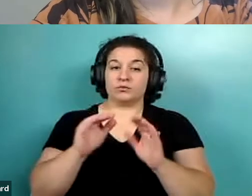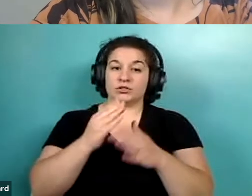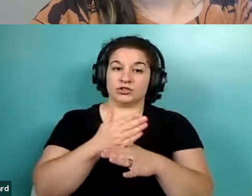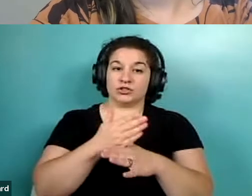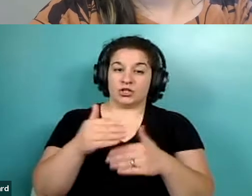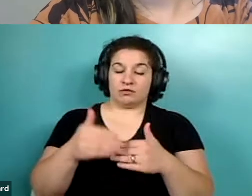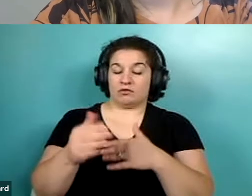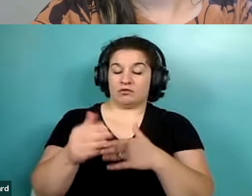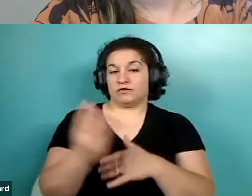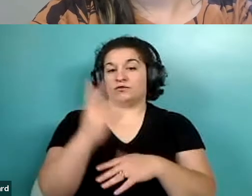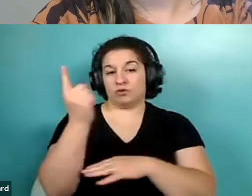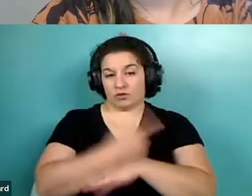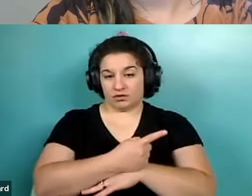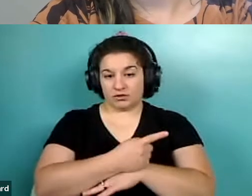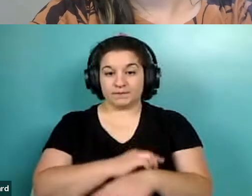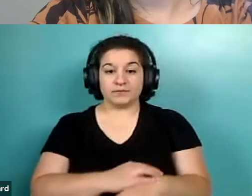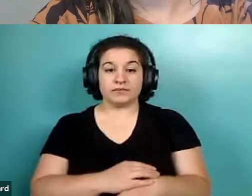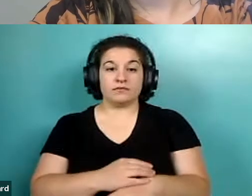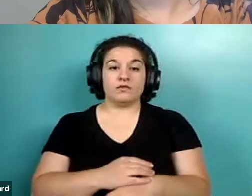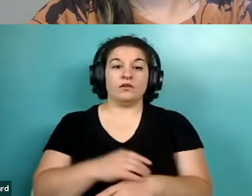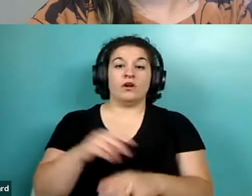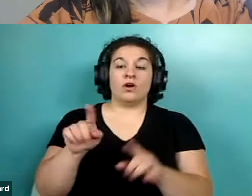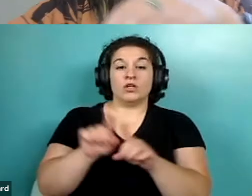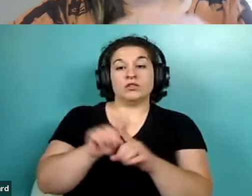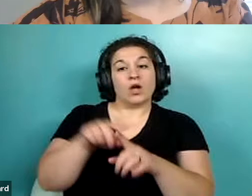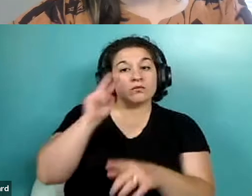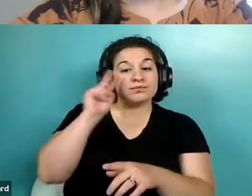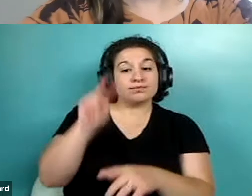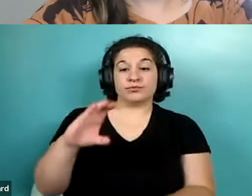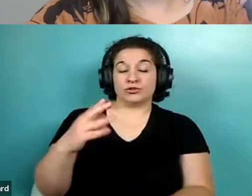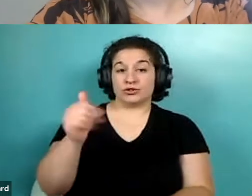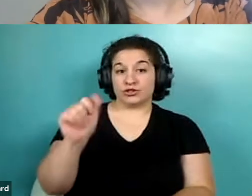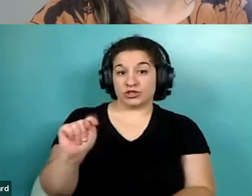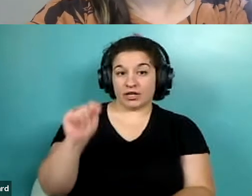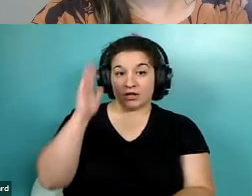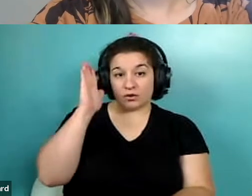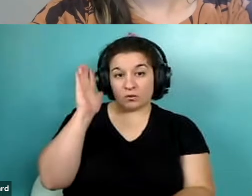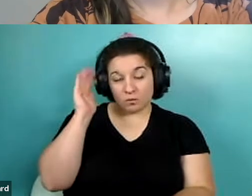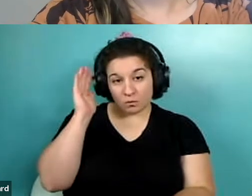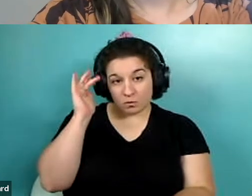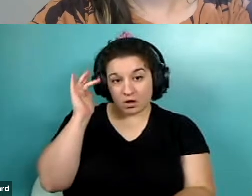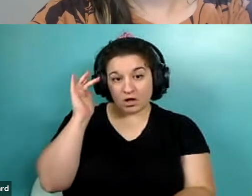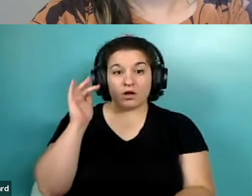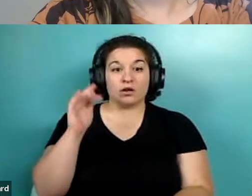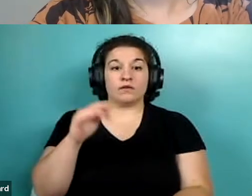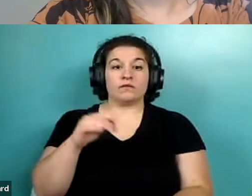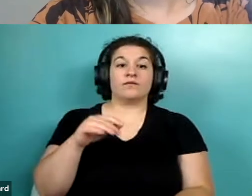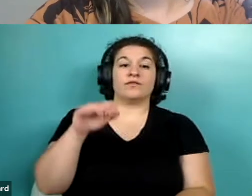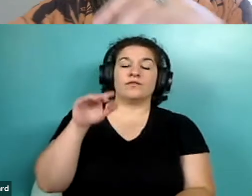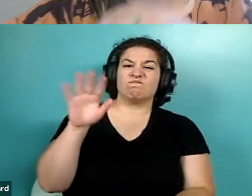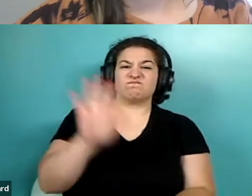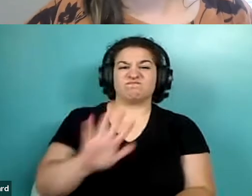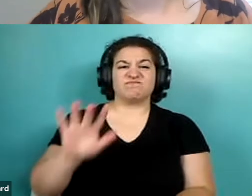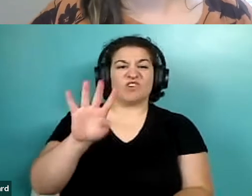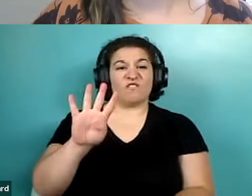link and keep an eye on the chat, because about 3/4 of the way through, we will drop a link there for the CE certificates.